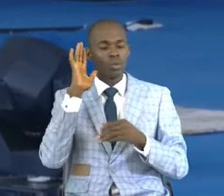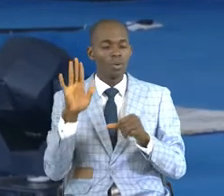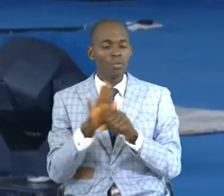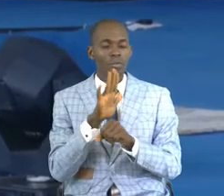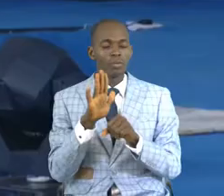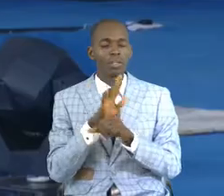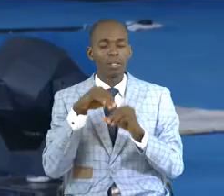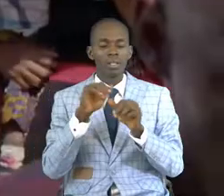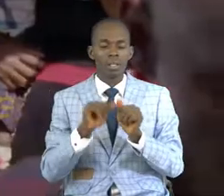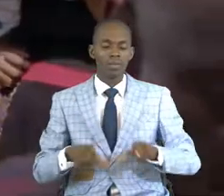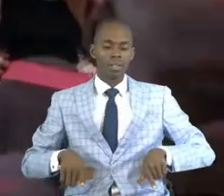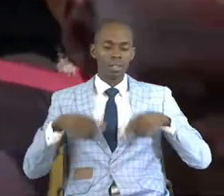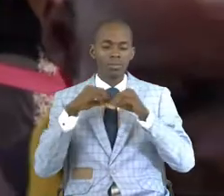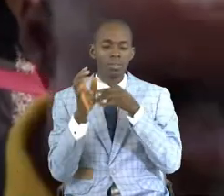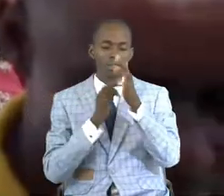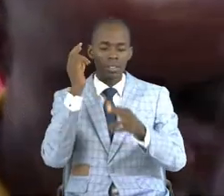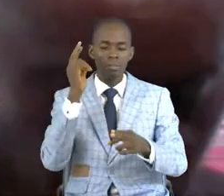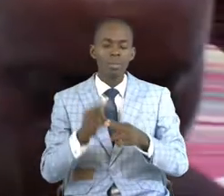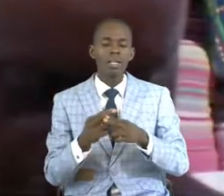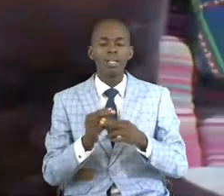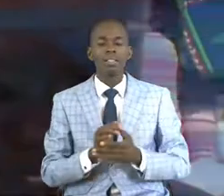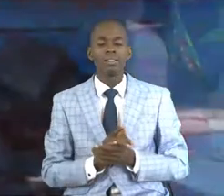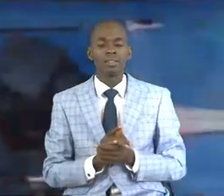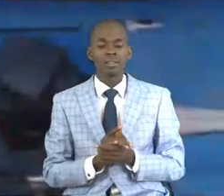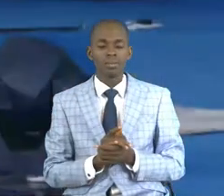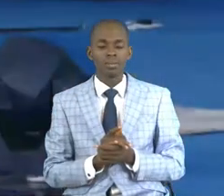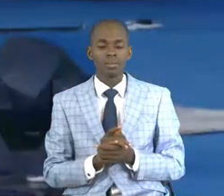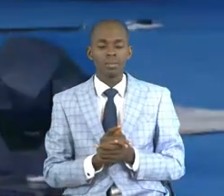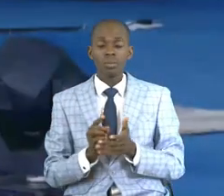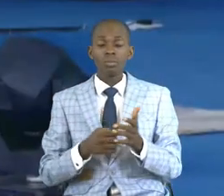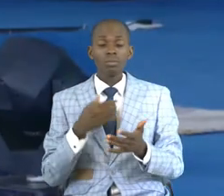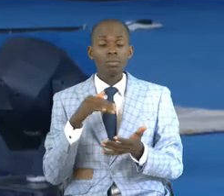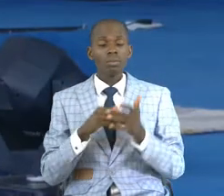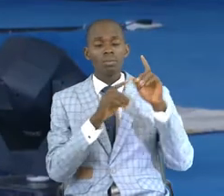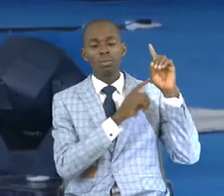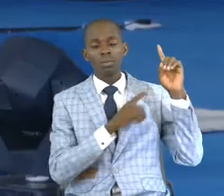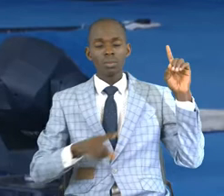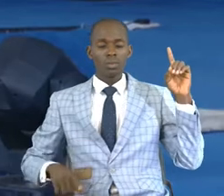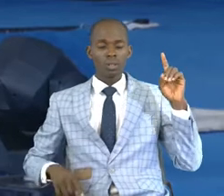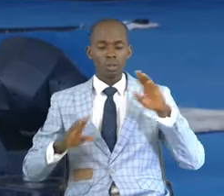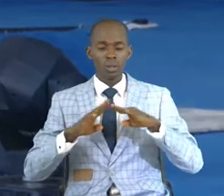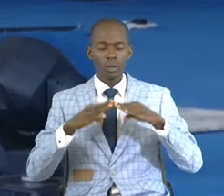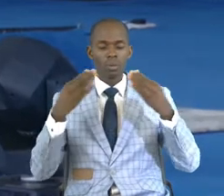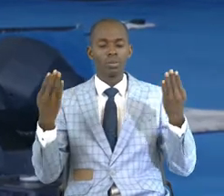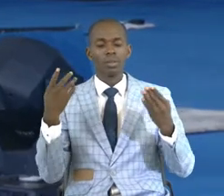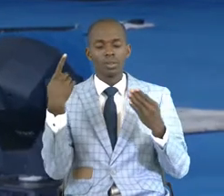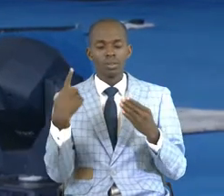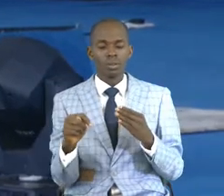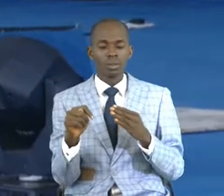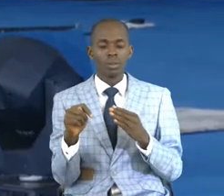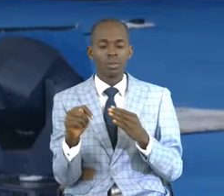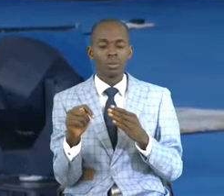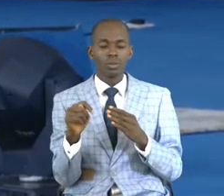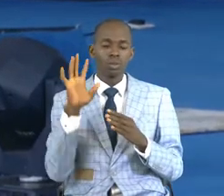in Jesus' name. Once again, Lord, open your word to